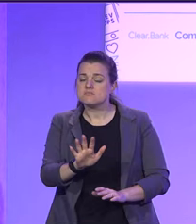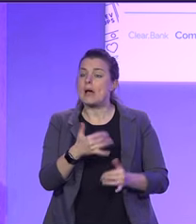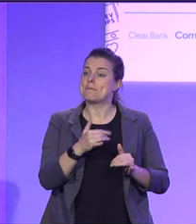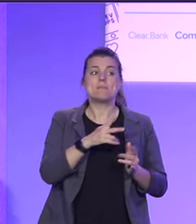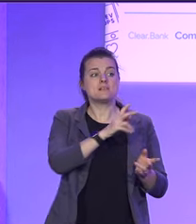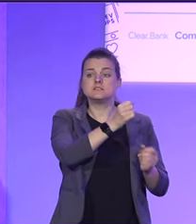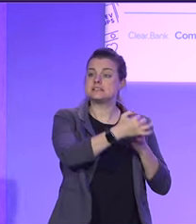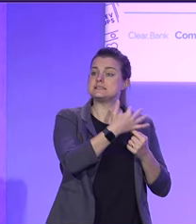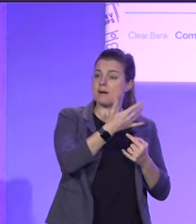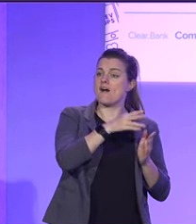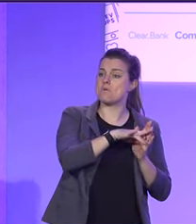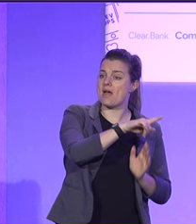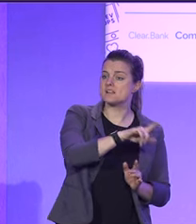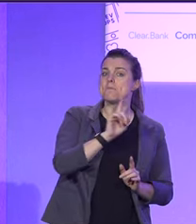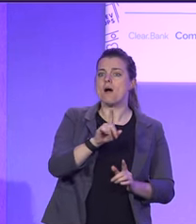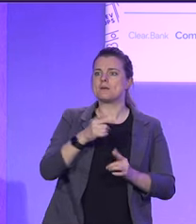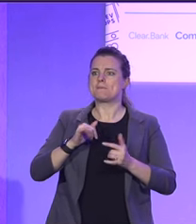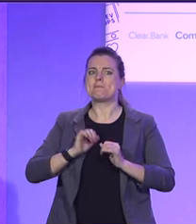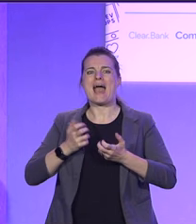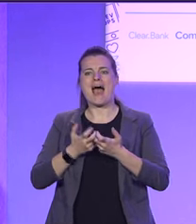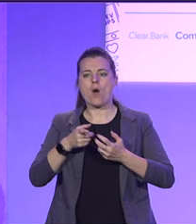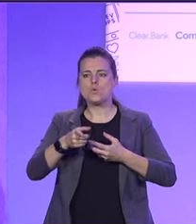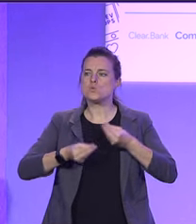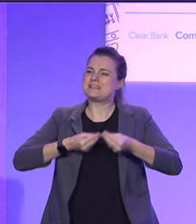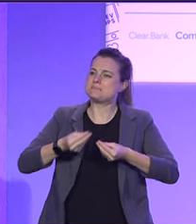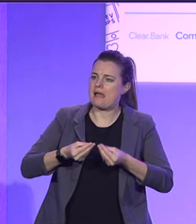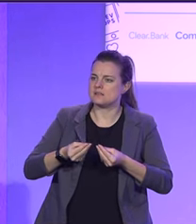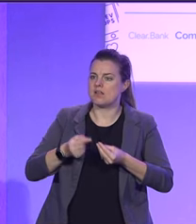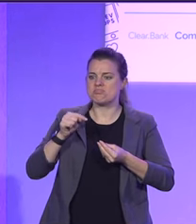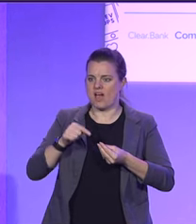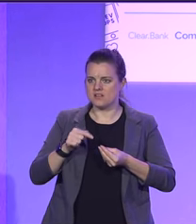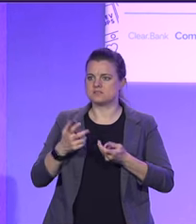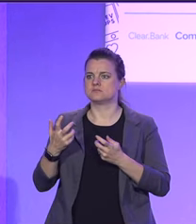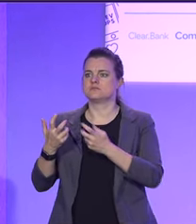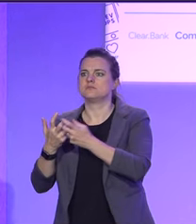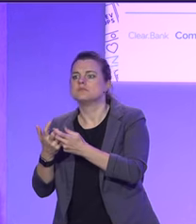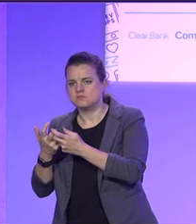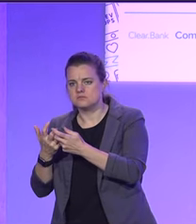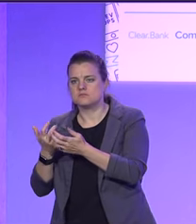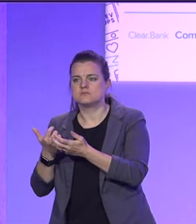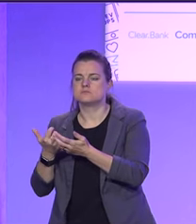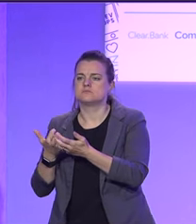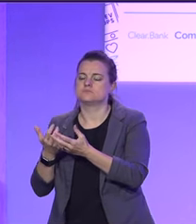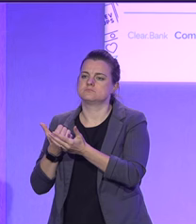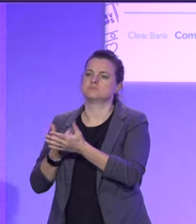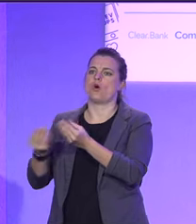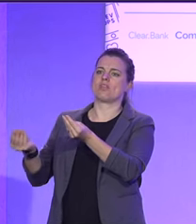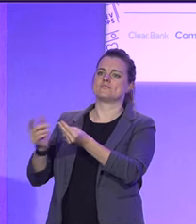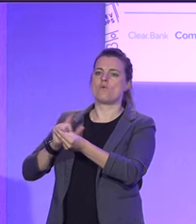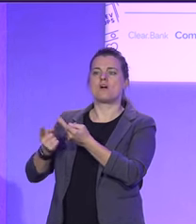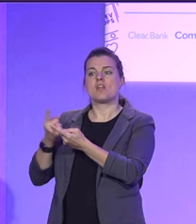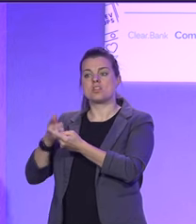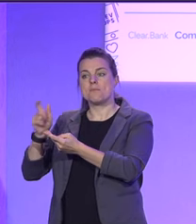your brain works might be the solution that person needed when trying to solve that problem. So know that your ideas are